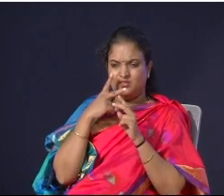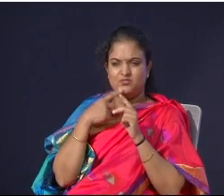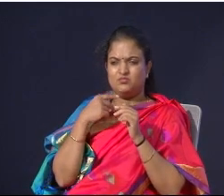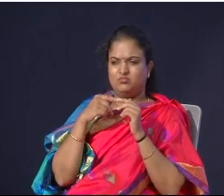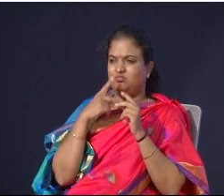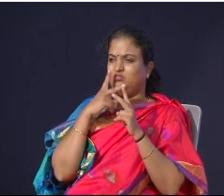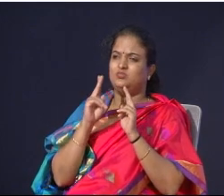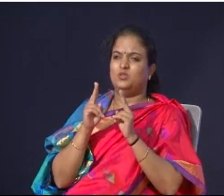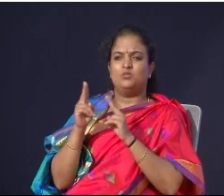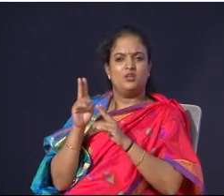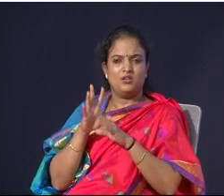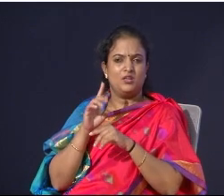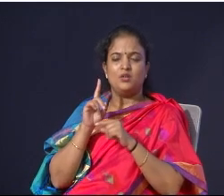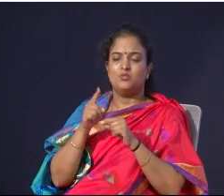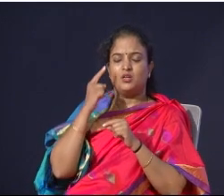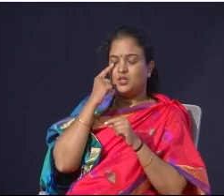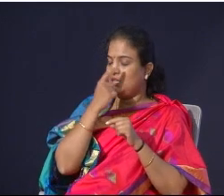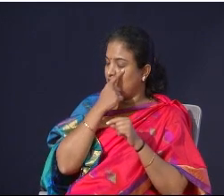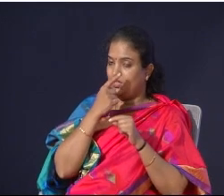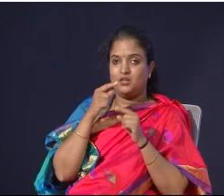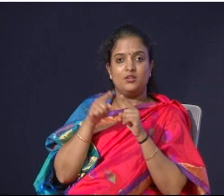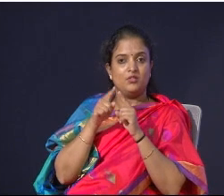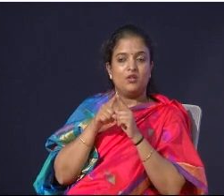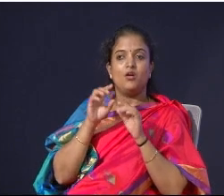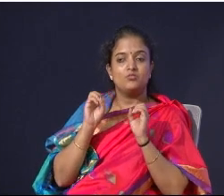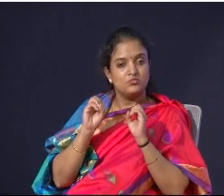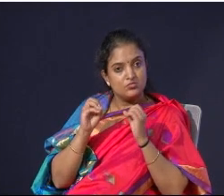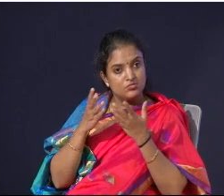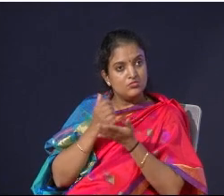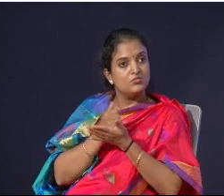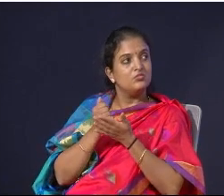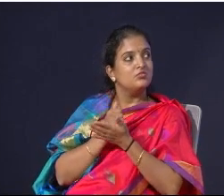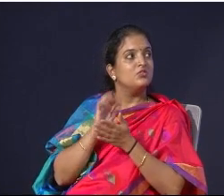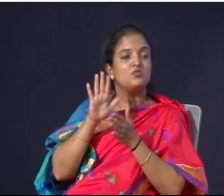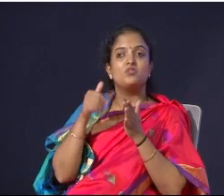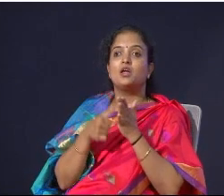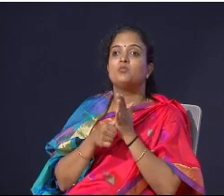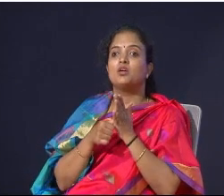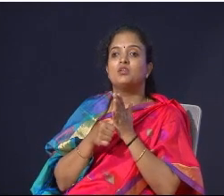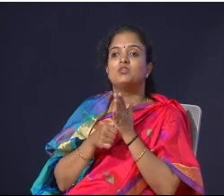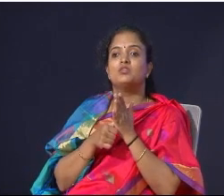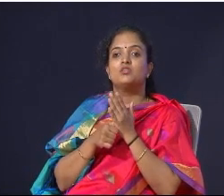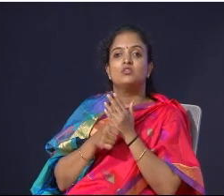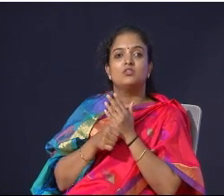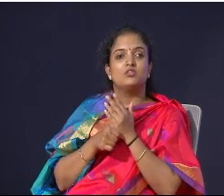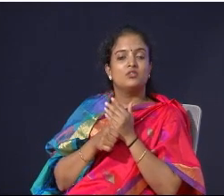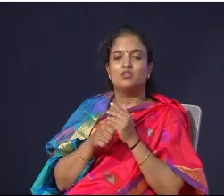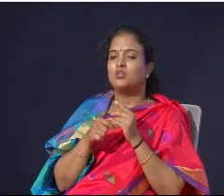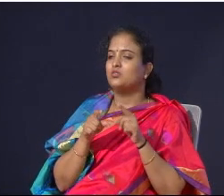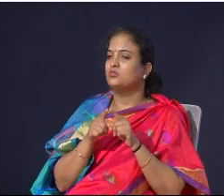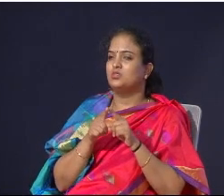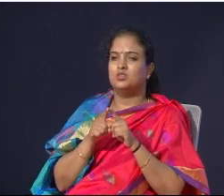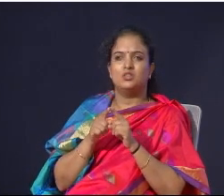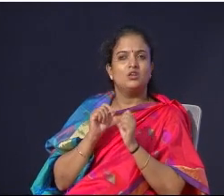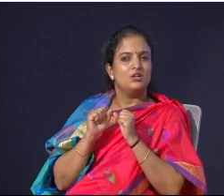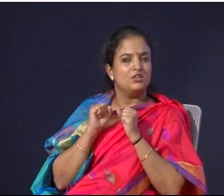abnormality. She, of course, had optic atrophy. We started her when she was barely 5 months old. Very, very difficult to attract